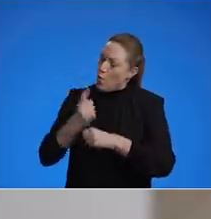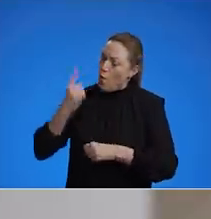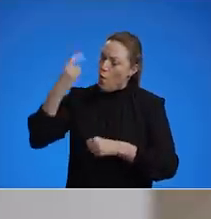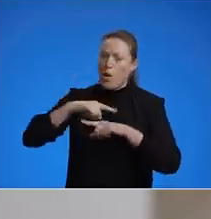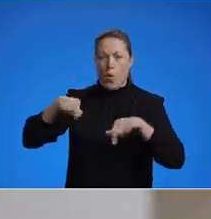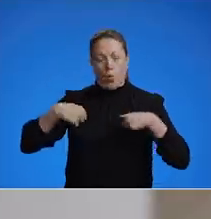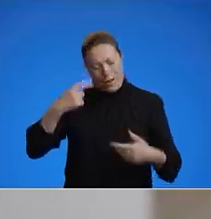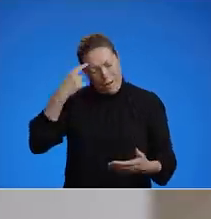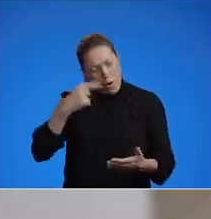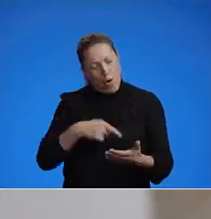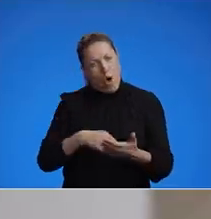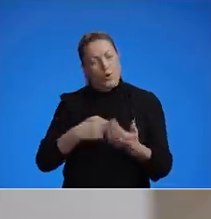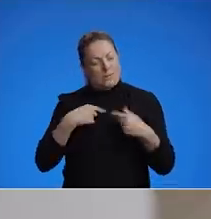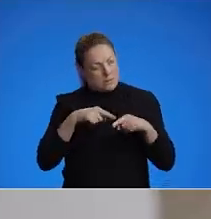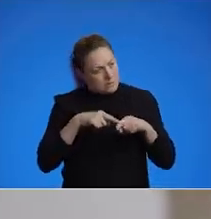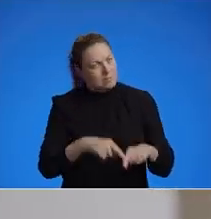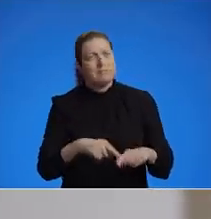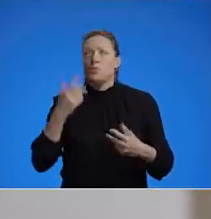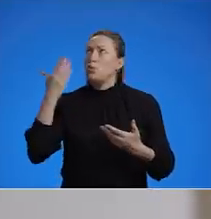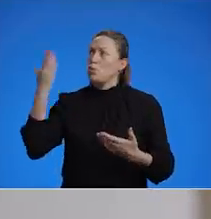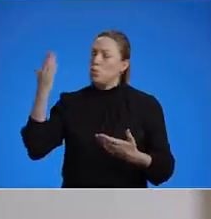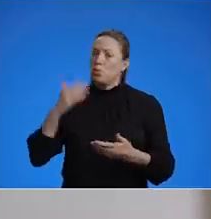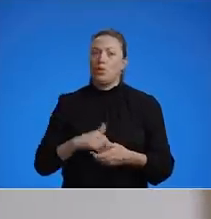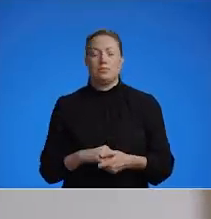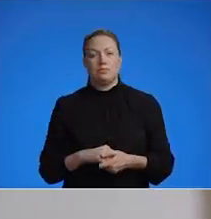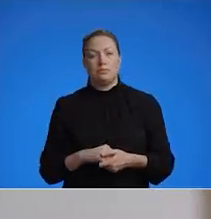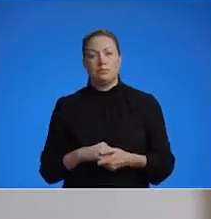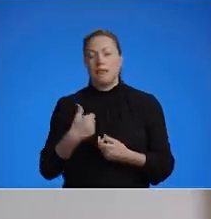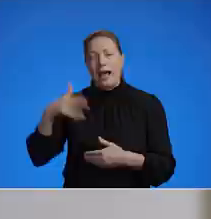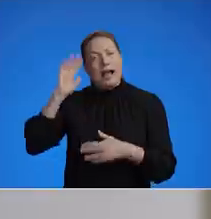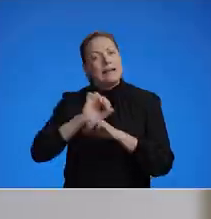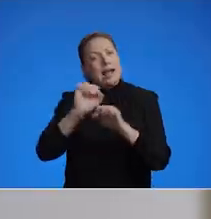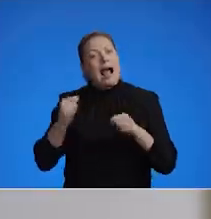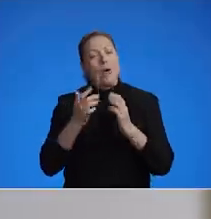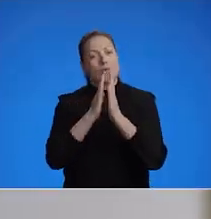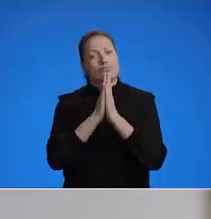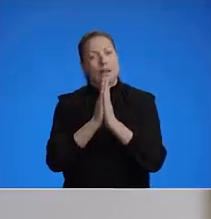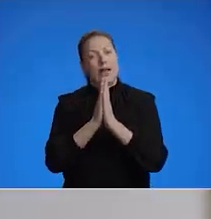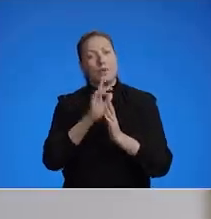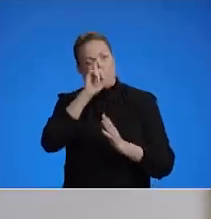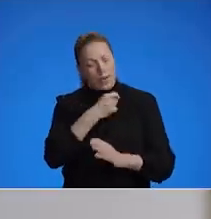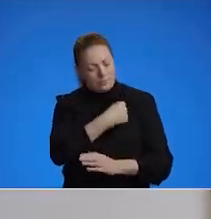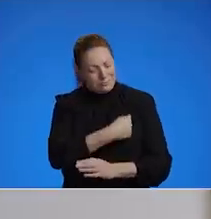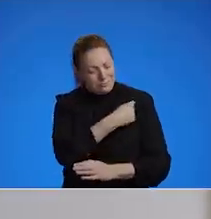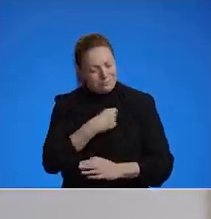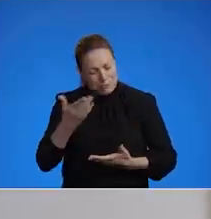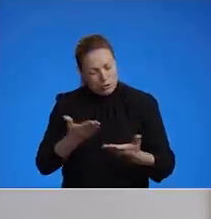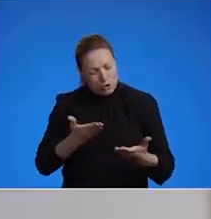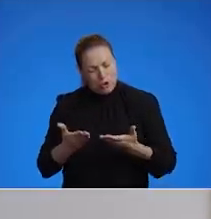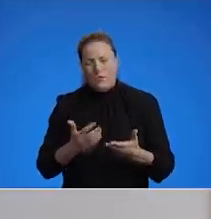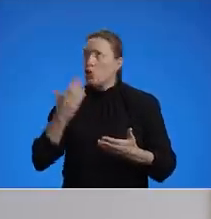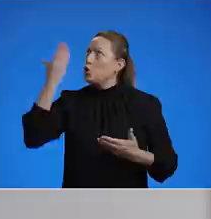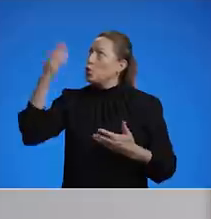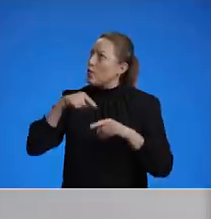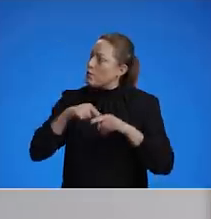Merciful God, we acknowledge our dependence on you. Hear our prayers that we may devote ourselves to serving